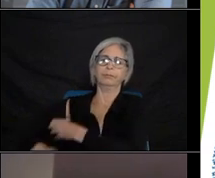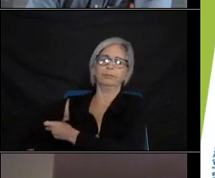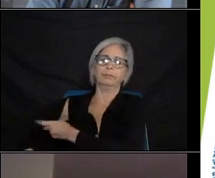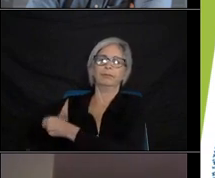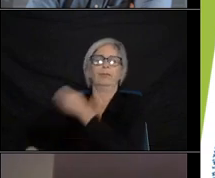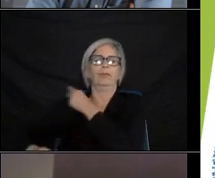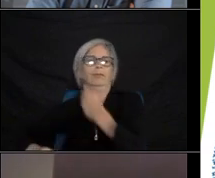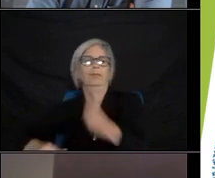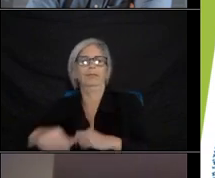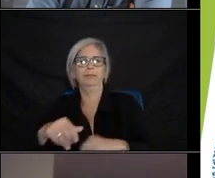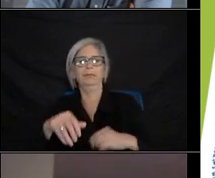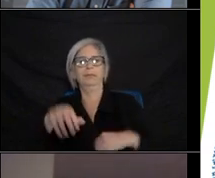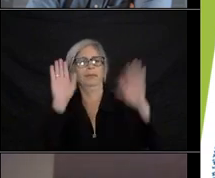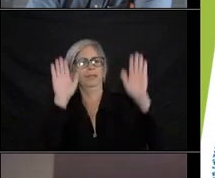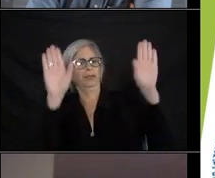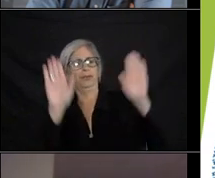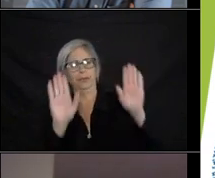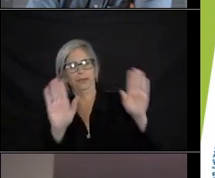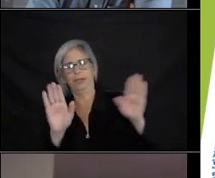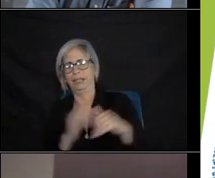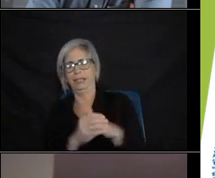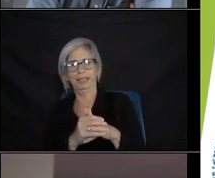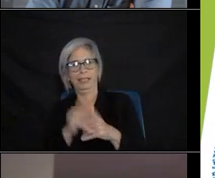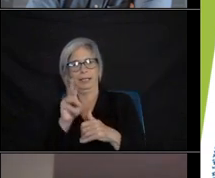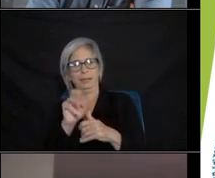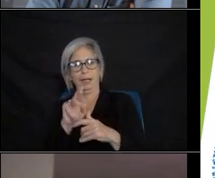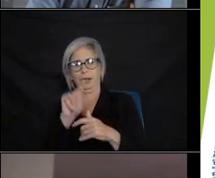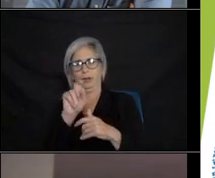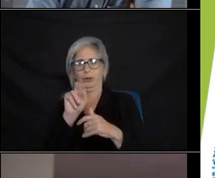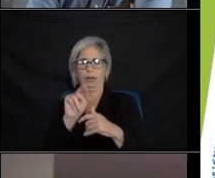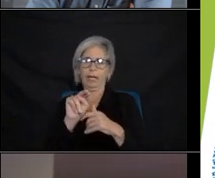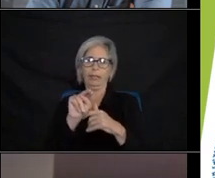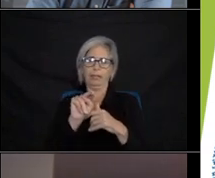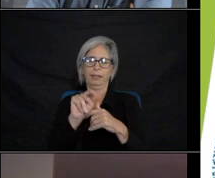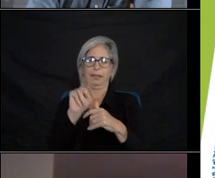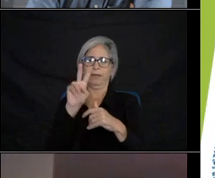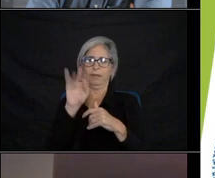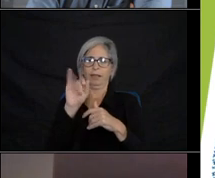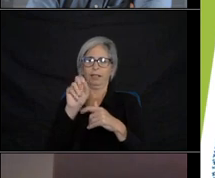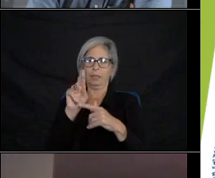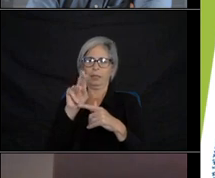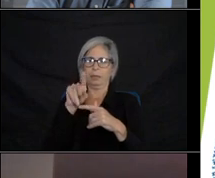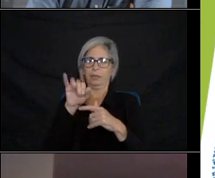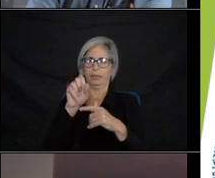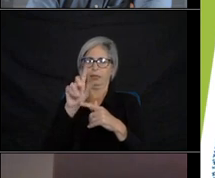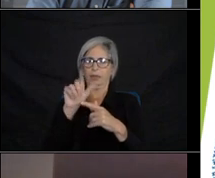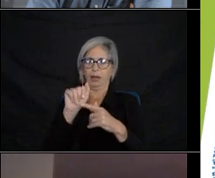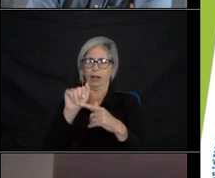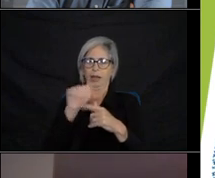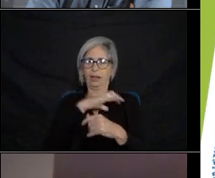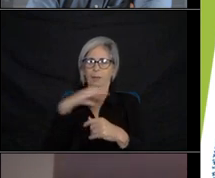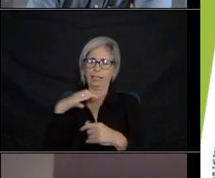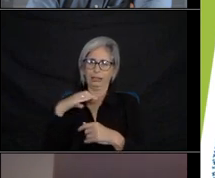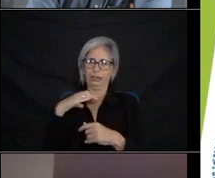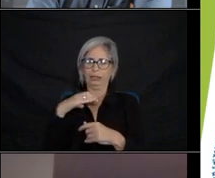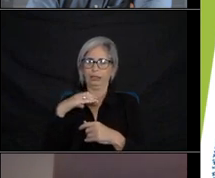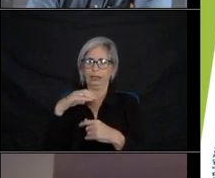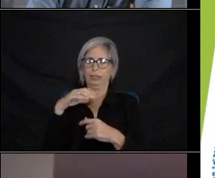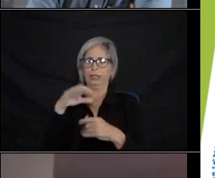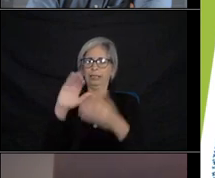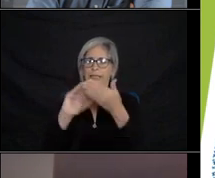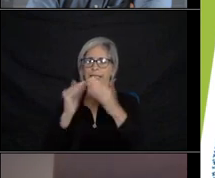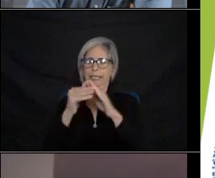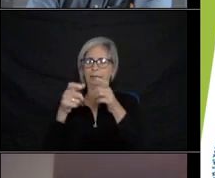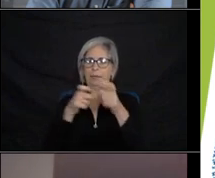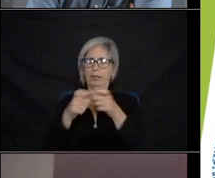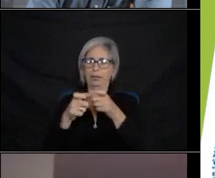great. Good evening, Mayor Grant and Vice Mayor Ansarga. Commission, Lori, great to